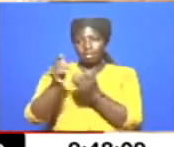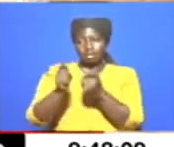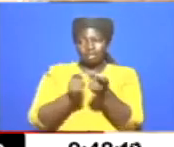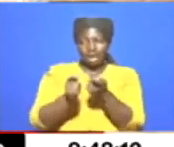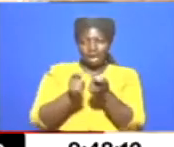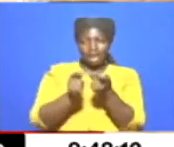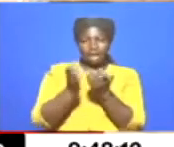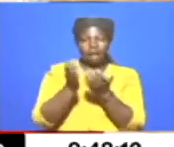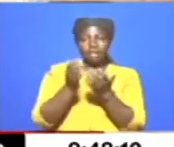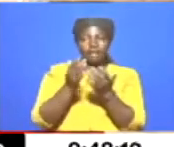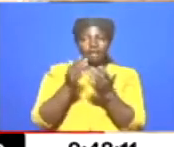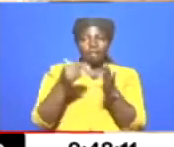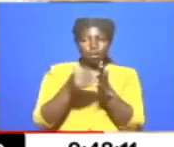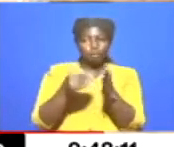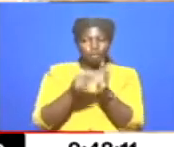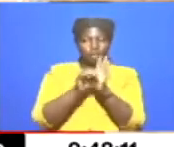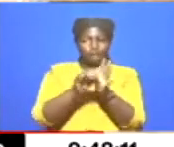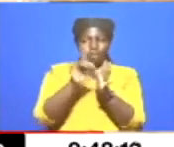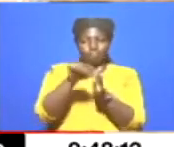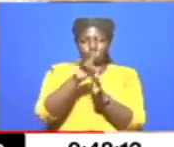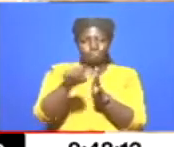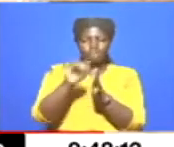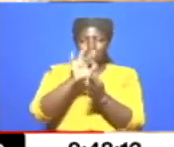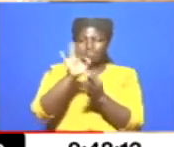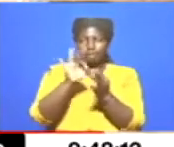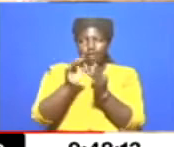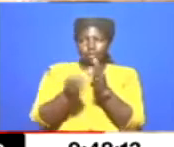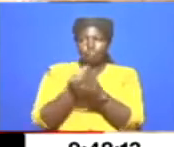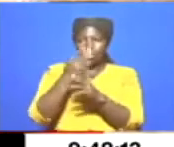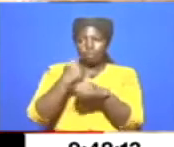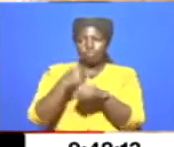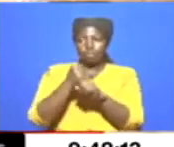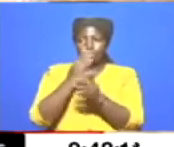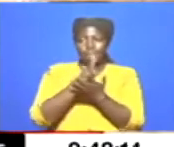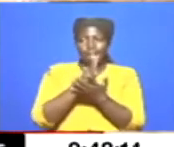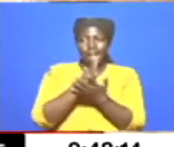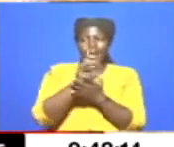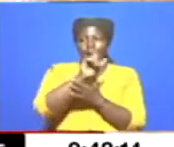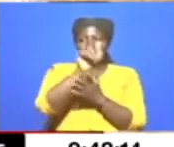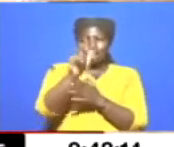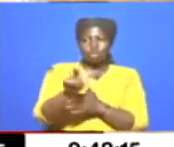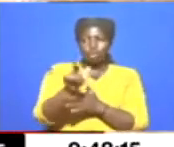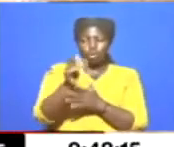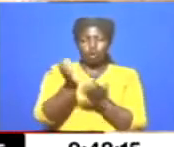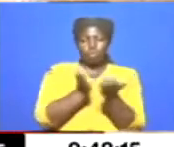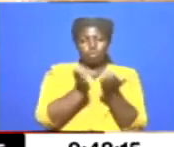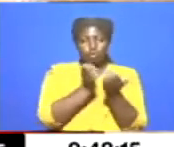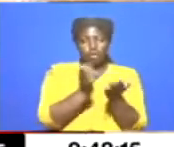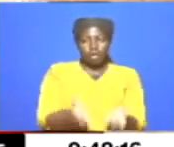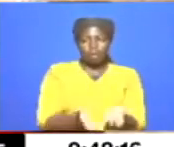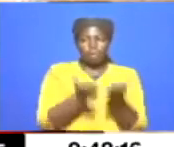on specific products, to ensure that trade within the region is enhanced. Betty Kiptum, Prime Edition.